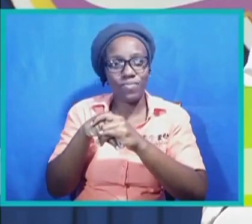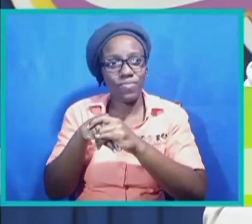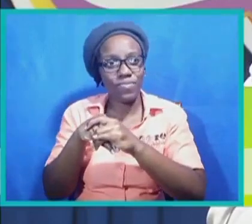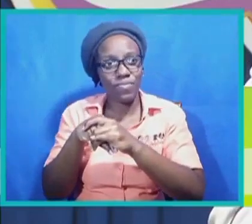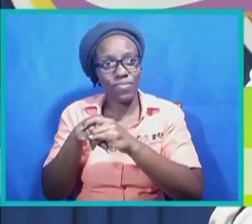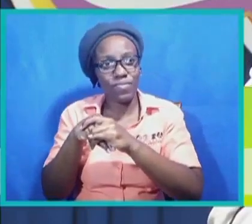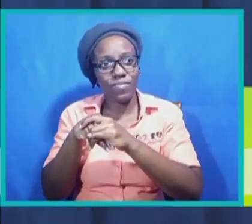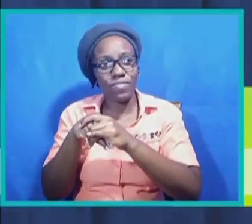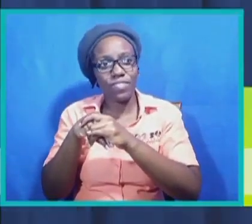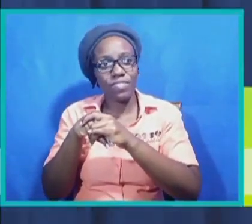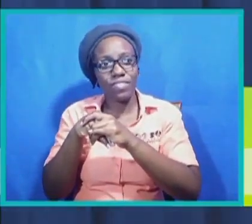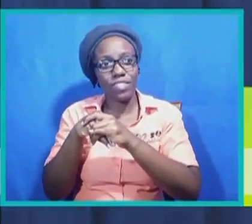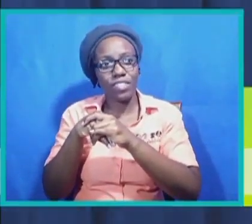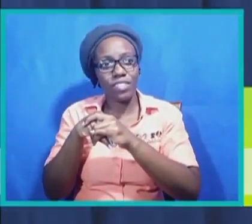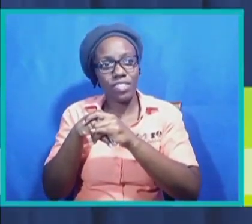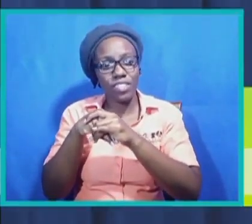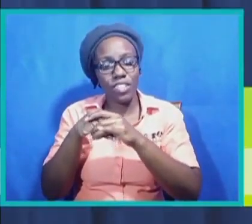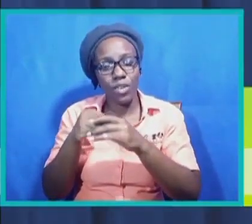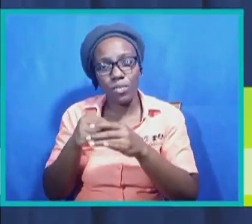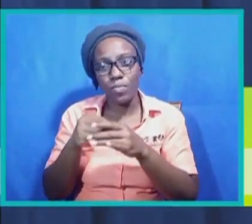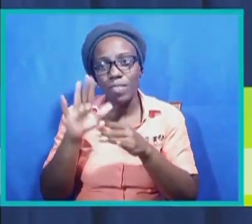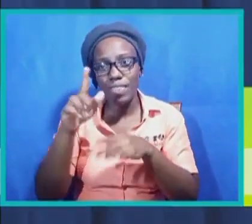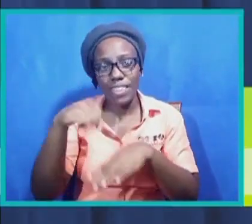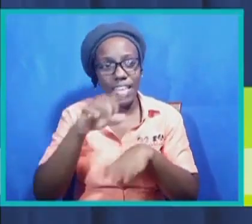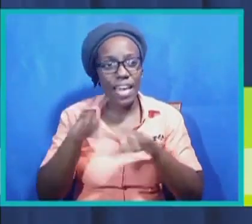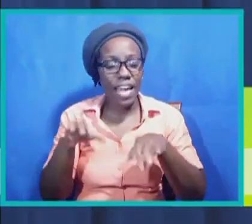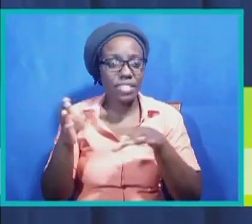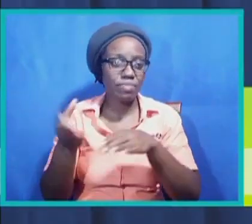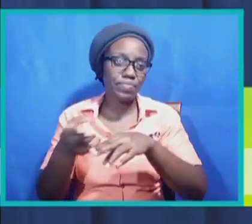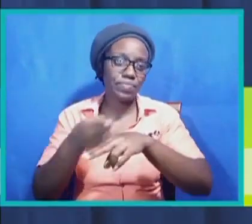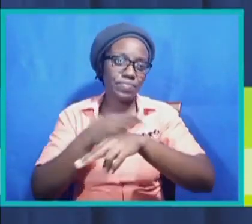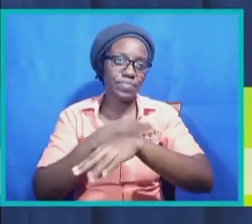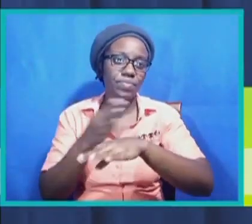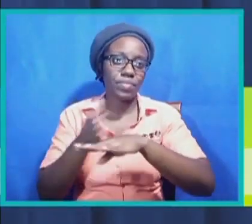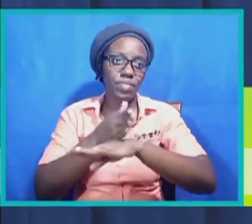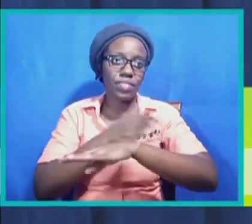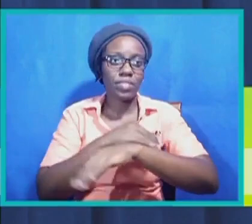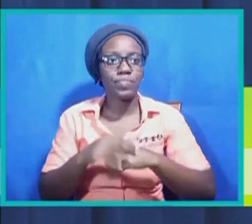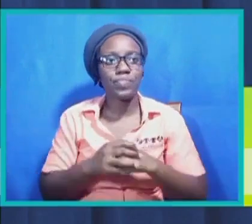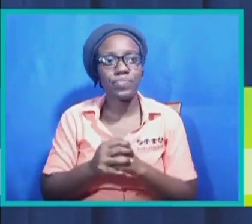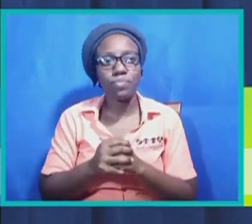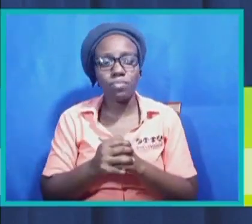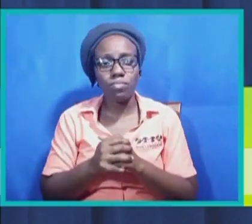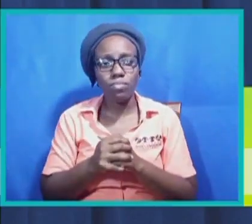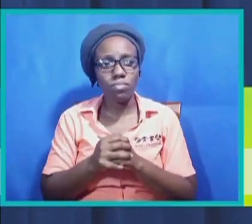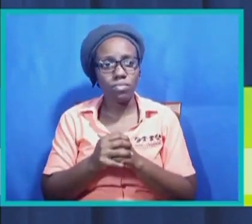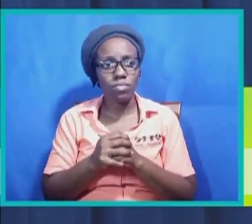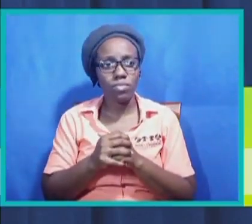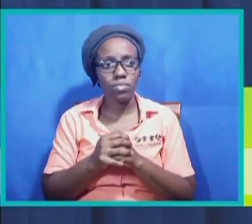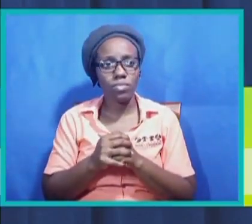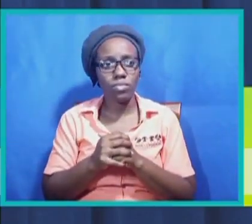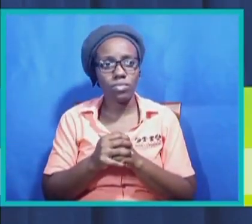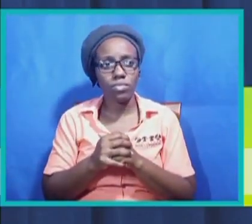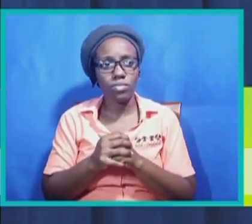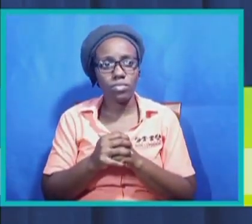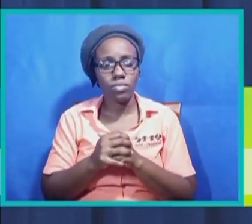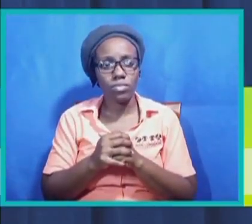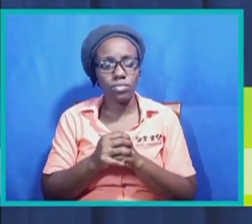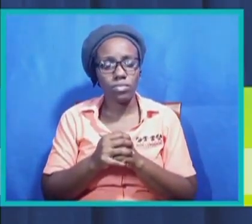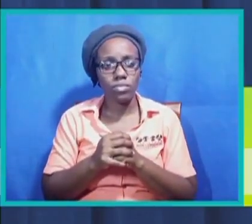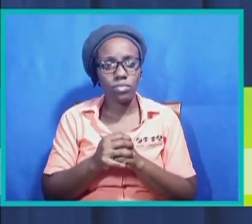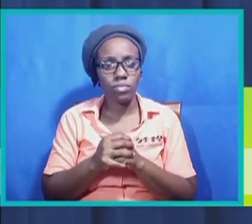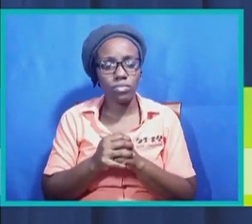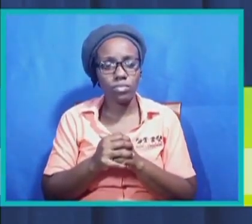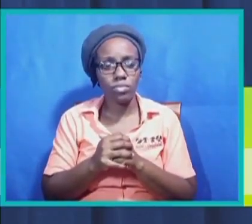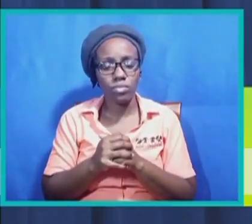back to what you were saying, Mr. Citran, in terms of it's not a matter of saying, okay, well, we have some people who've passed this assessment and they can move on, but it's a